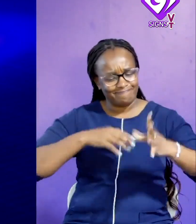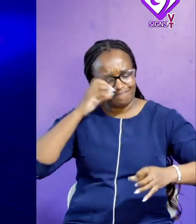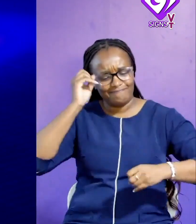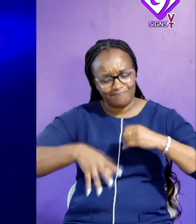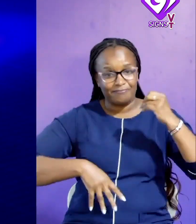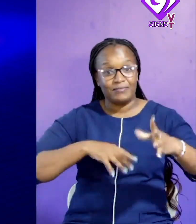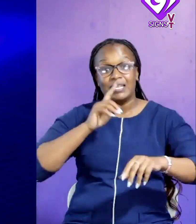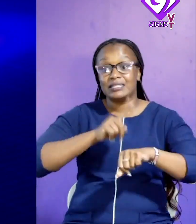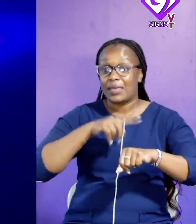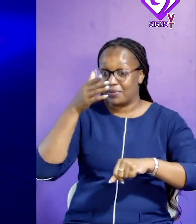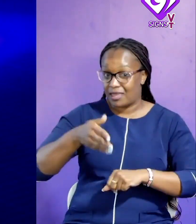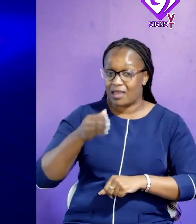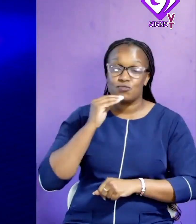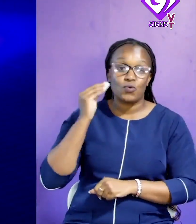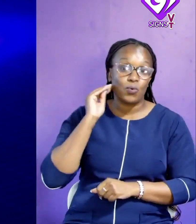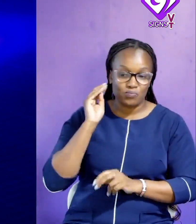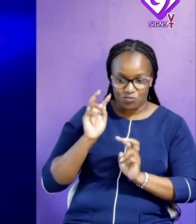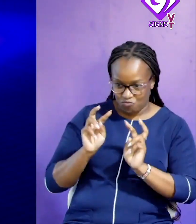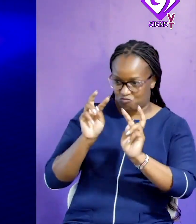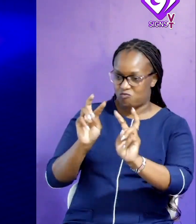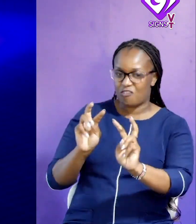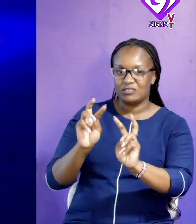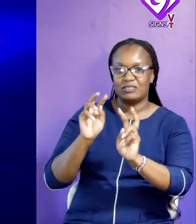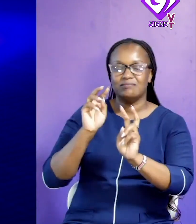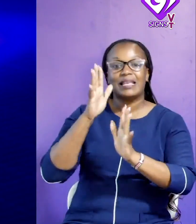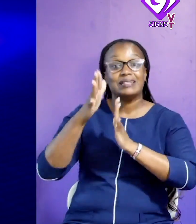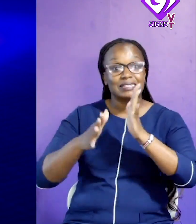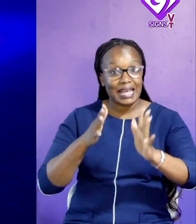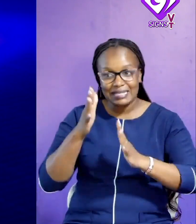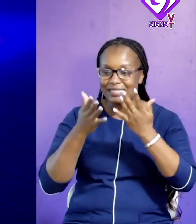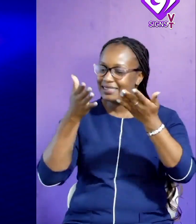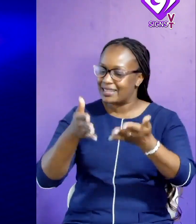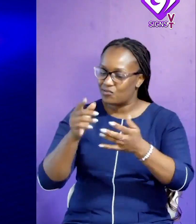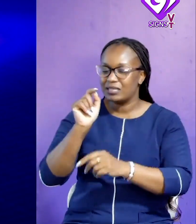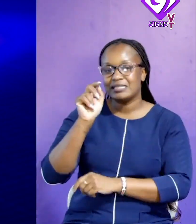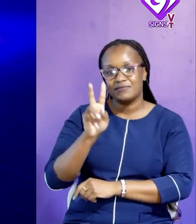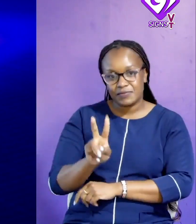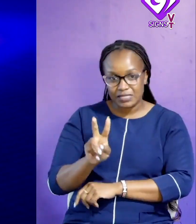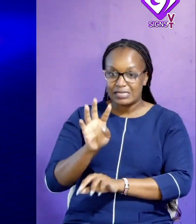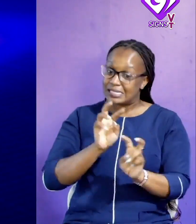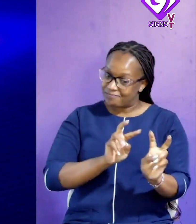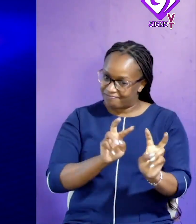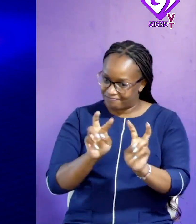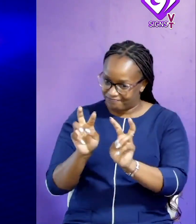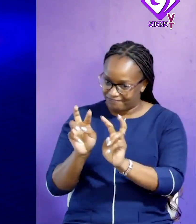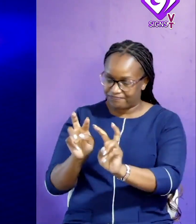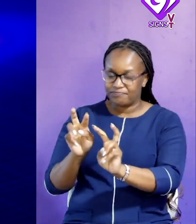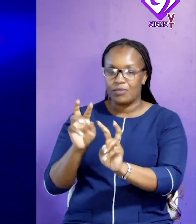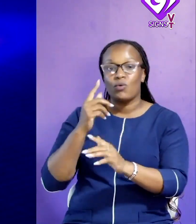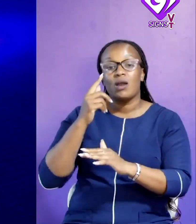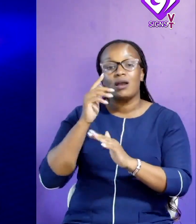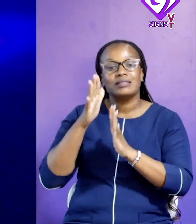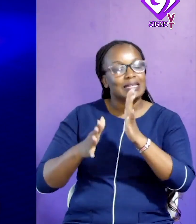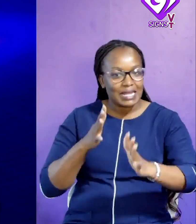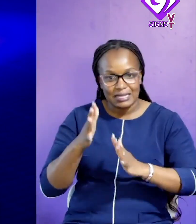home, watch the signs at the television, kwa TV, angalia those signs venye zinawekwa.